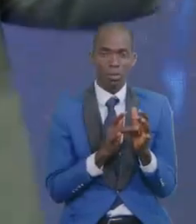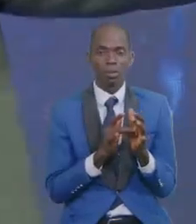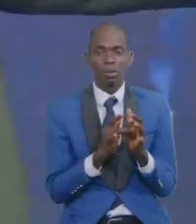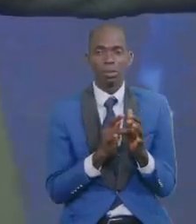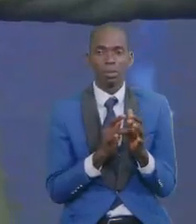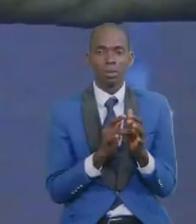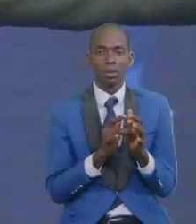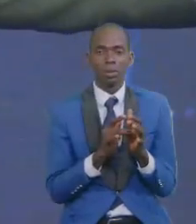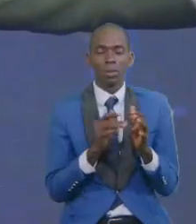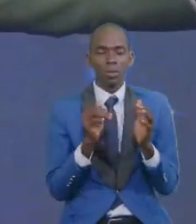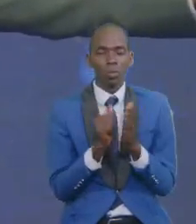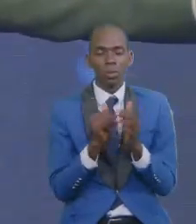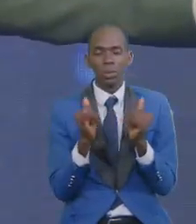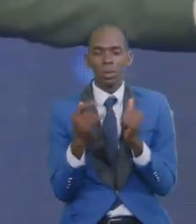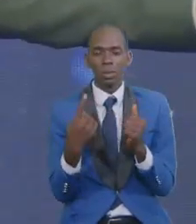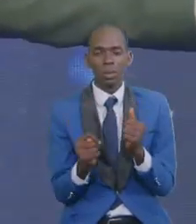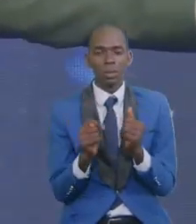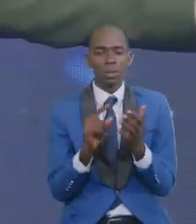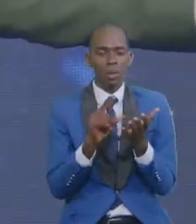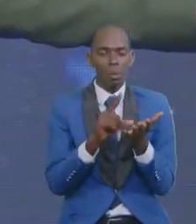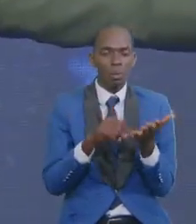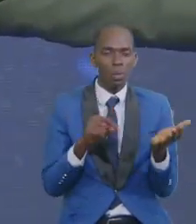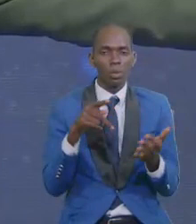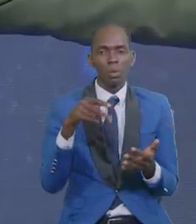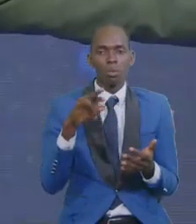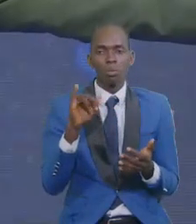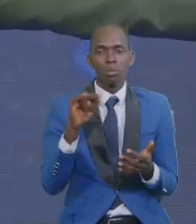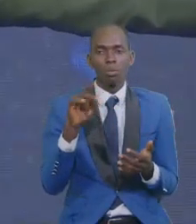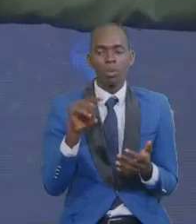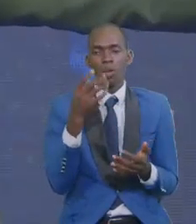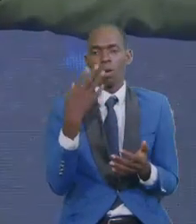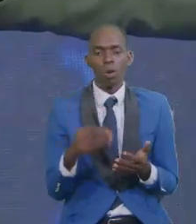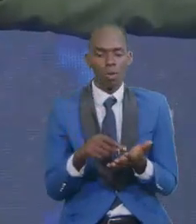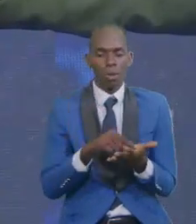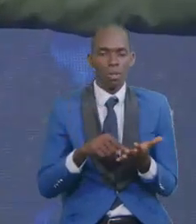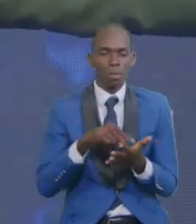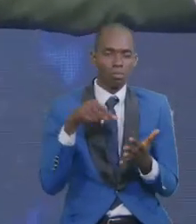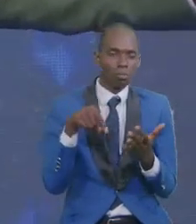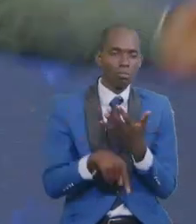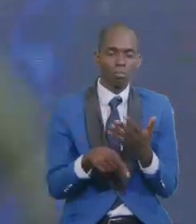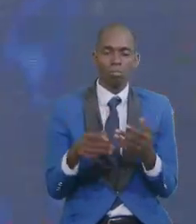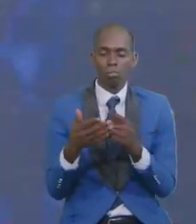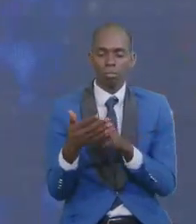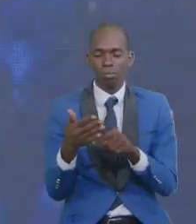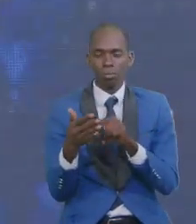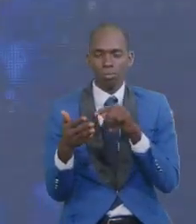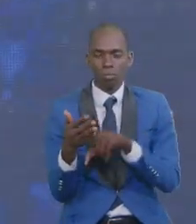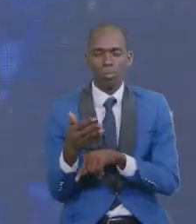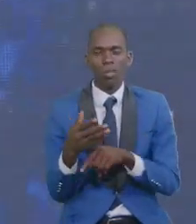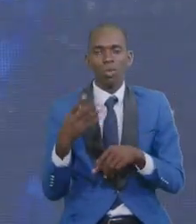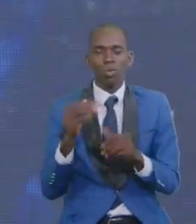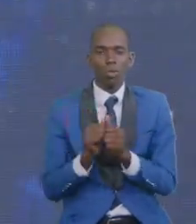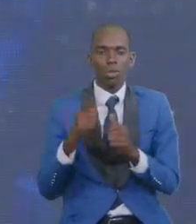with the print of nails in his hand, with the piercing of his